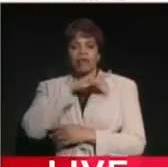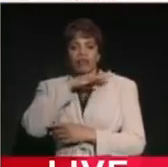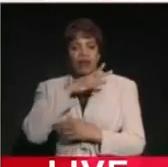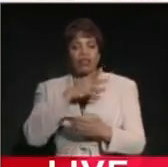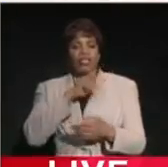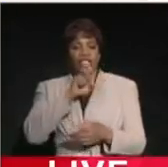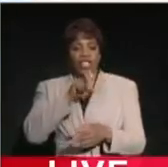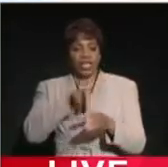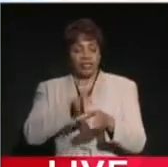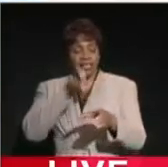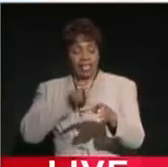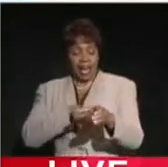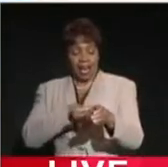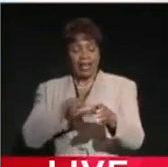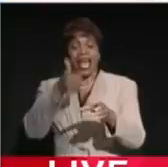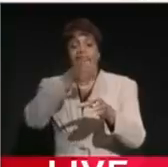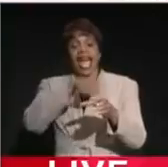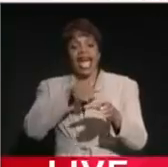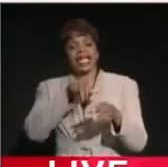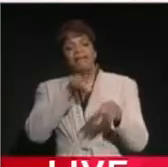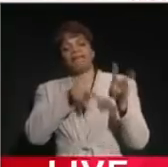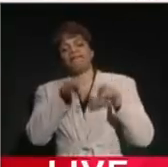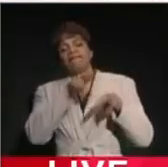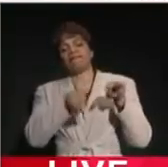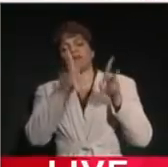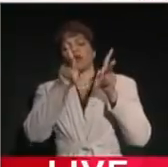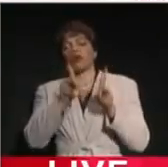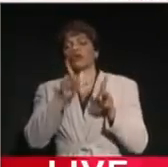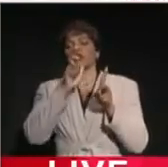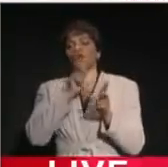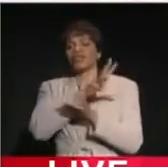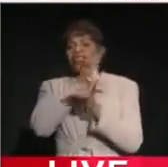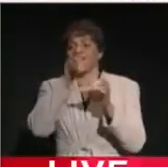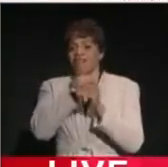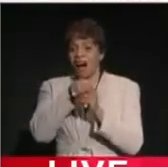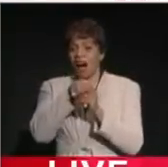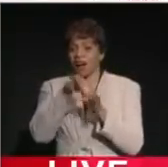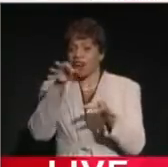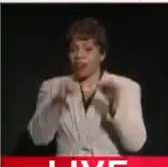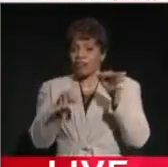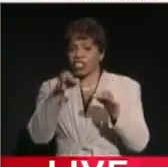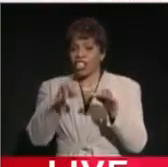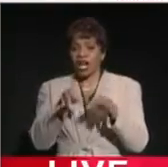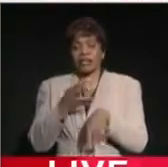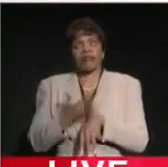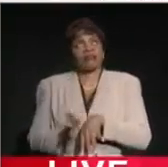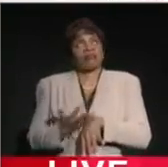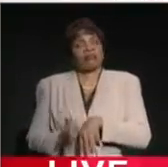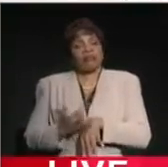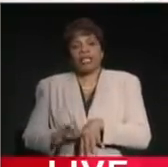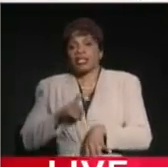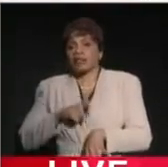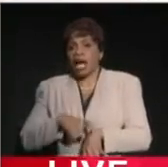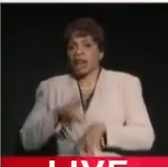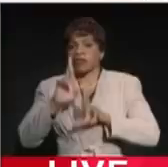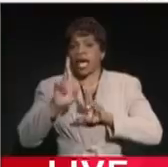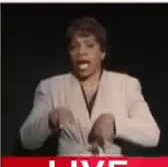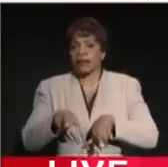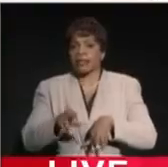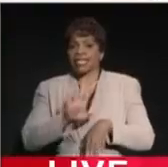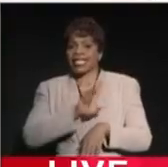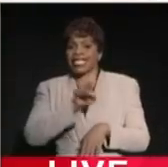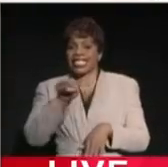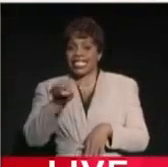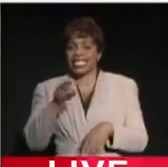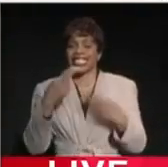any speculation on someone who's in the middle of a trial is a complete waste of time. So the answer is he's innocent